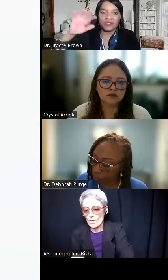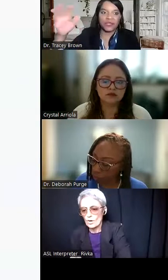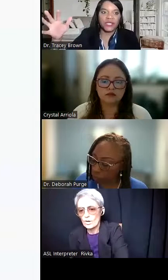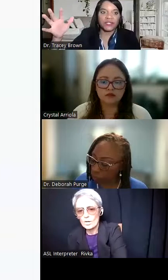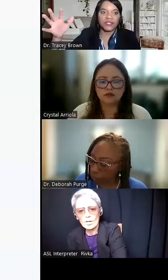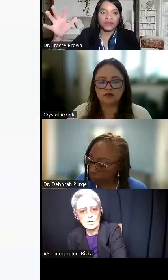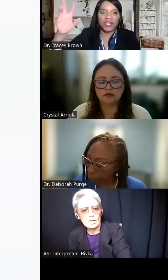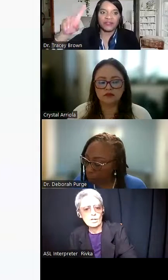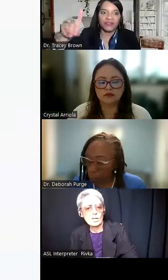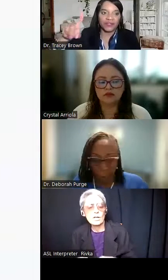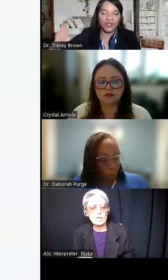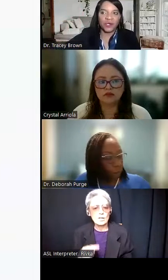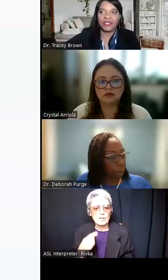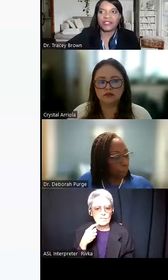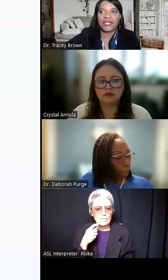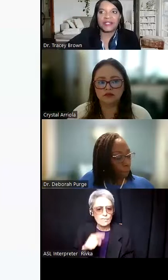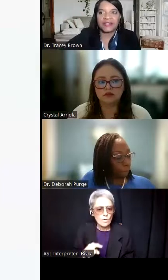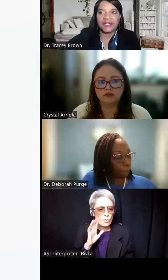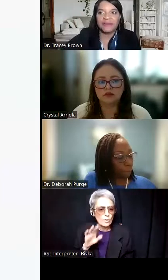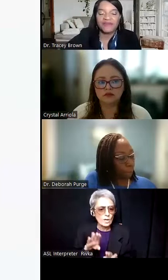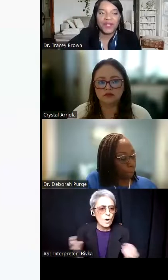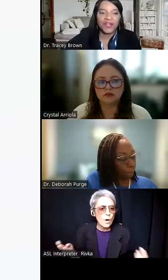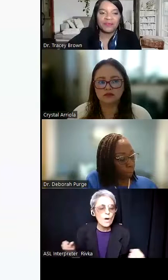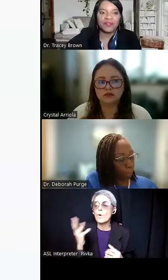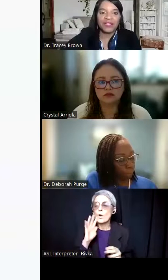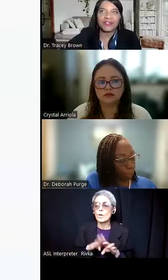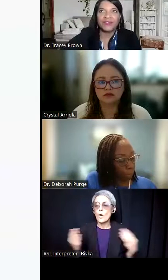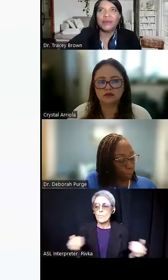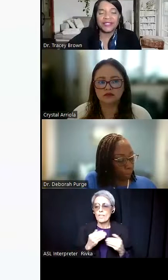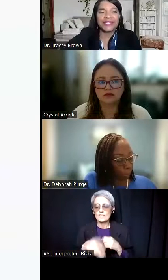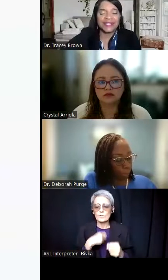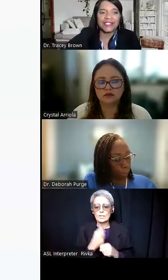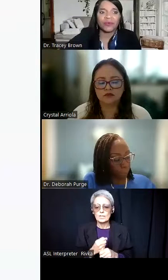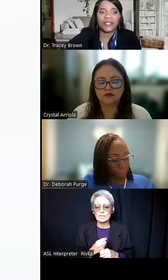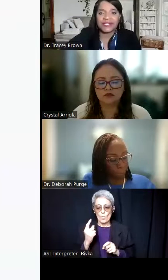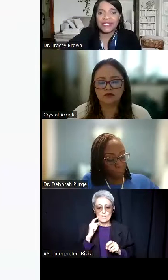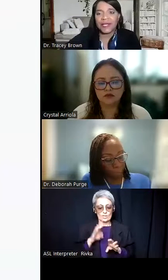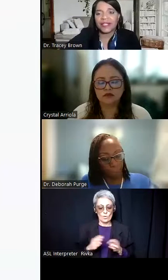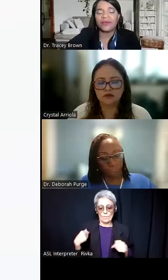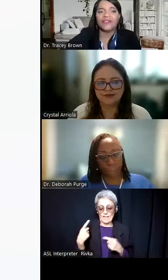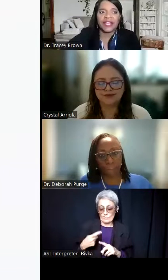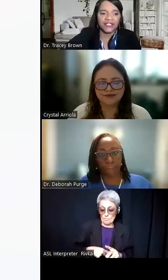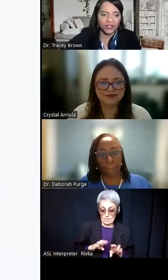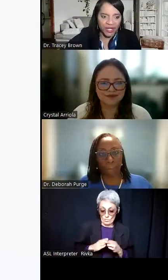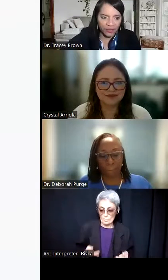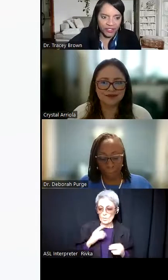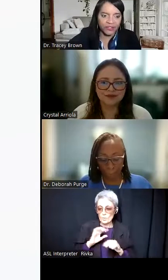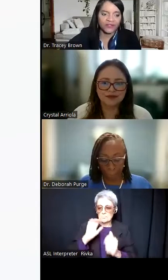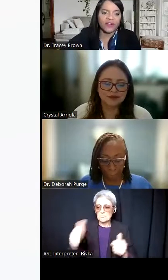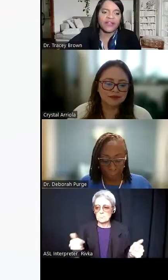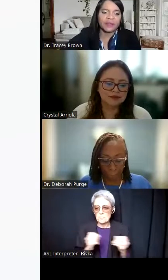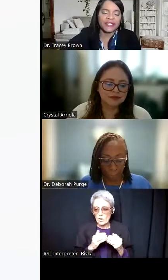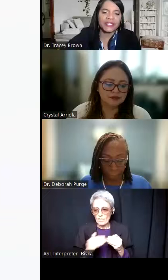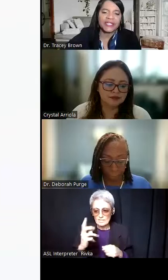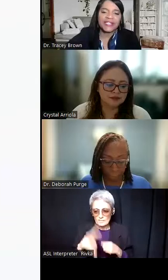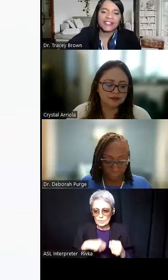the next 3 years. We had the first one open this last few months. And so we're really excited about that. We feel like it's a great resource for